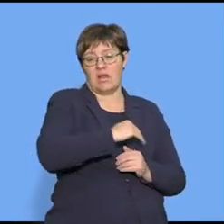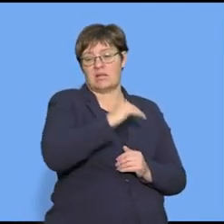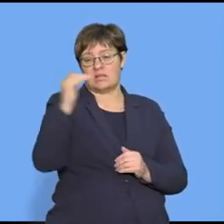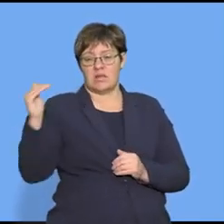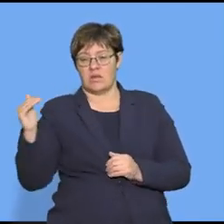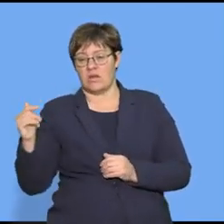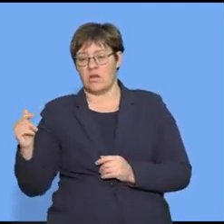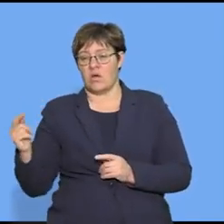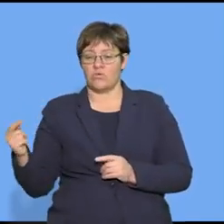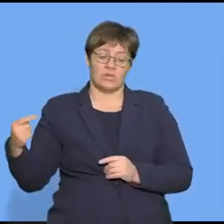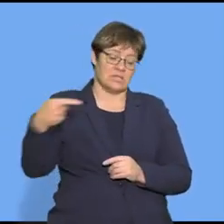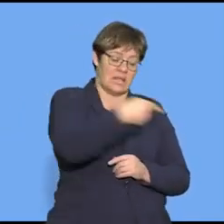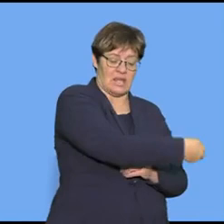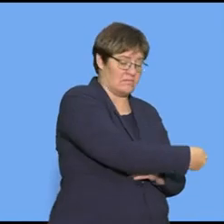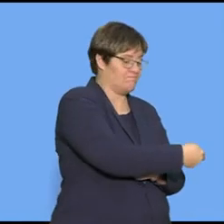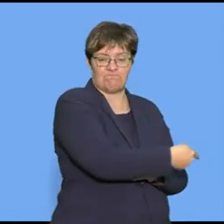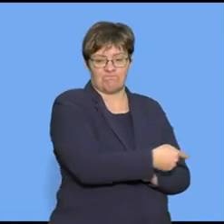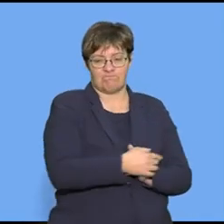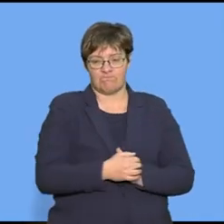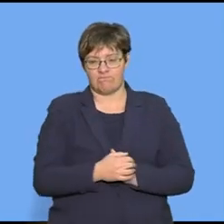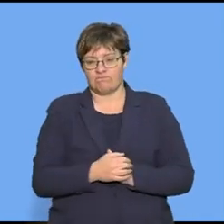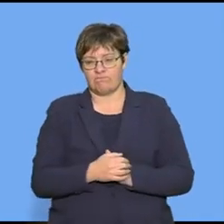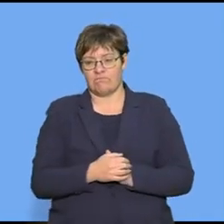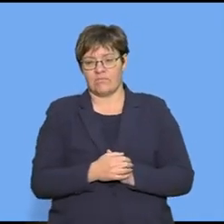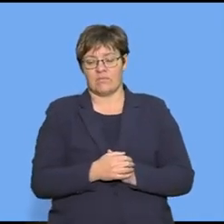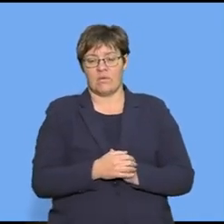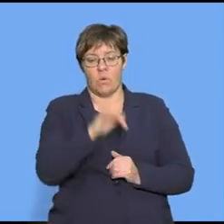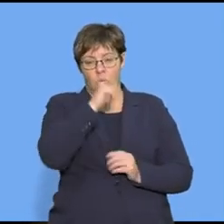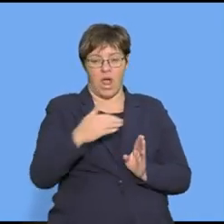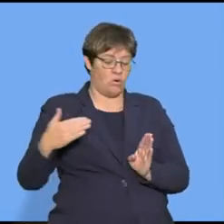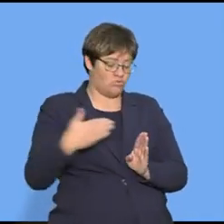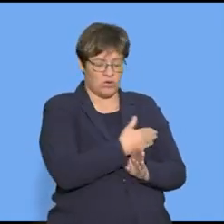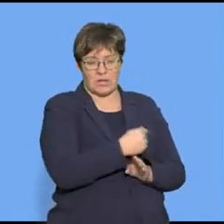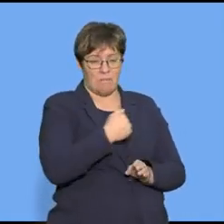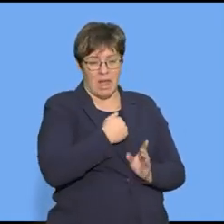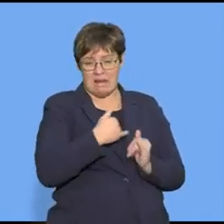does not cross to that side, or it does not cross on the y-axis,